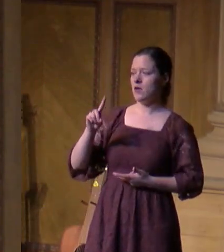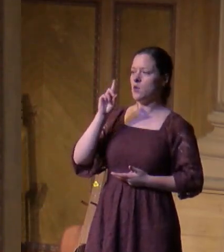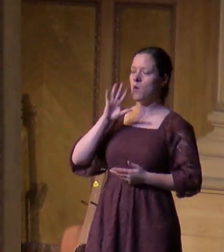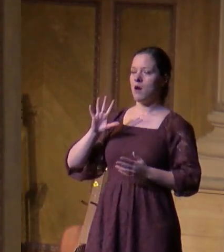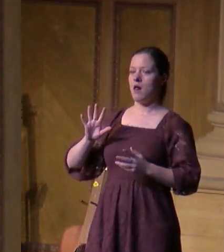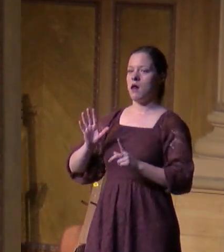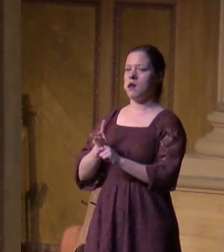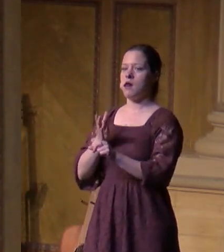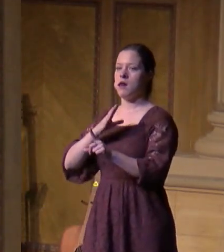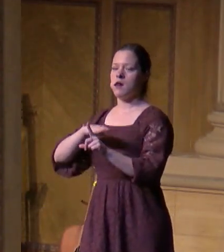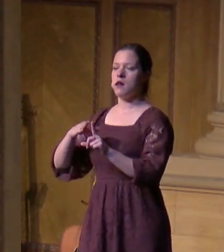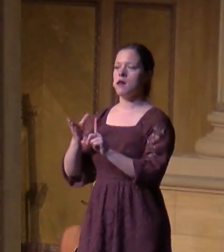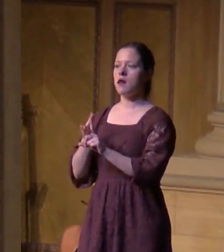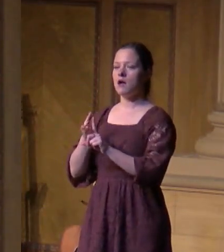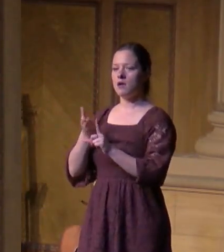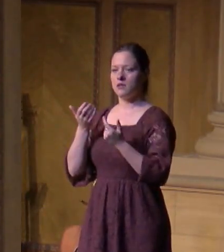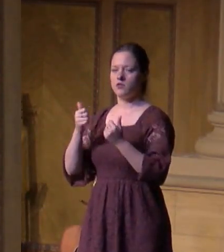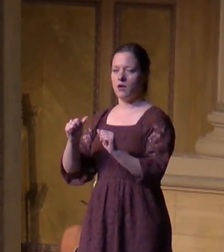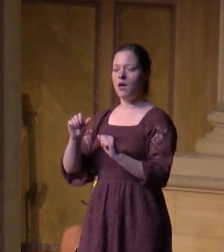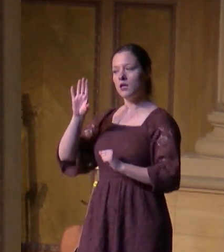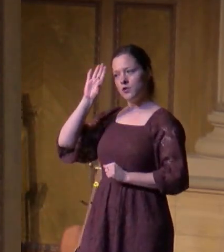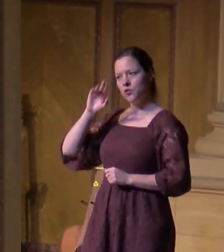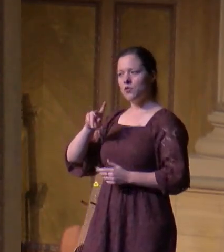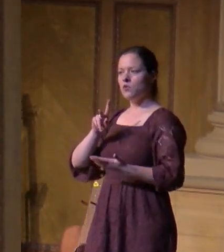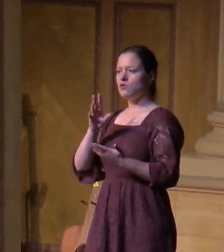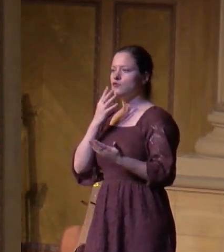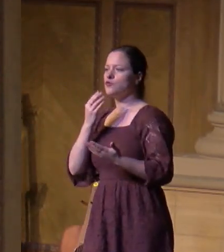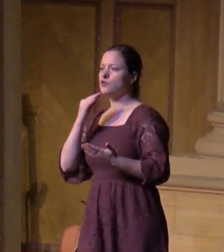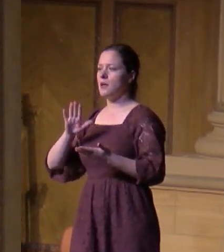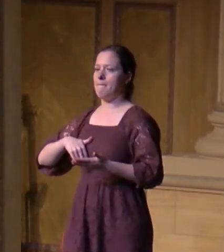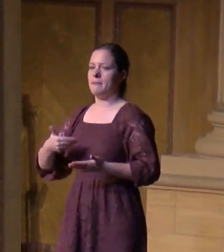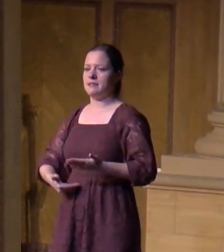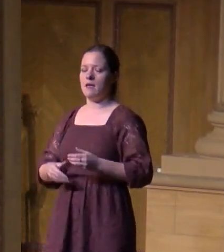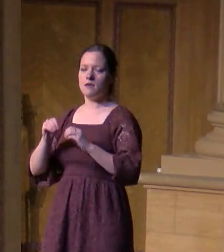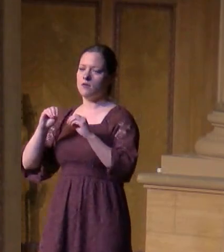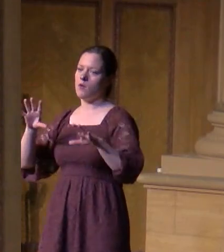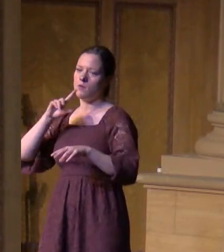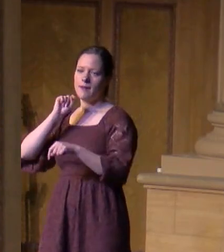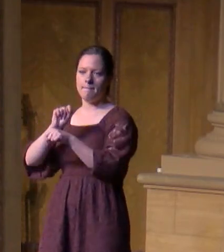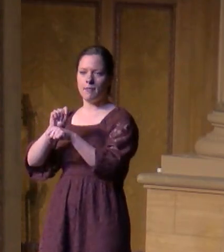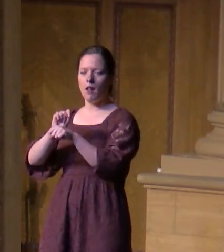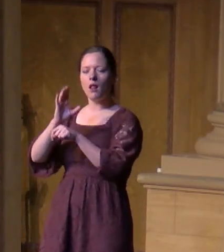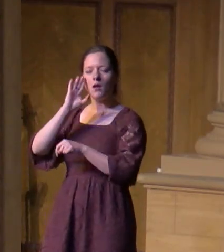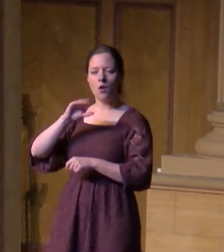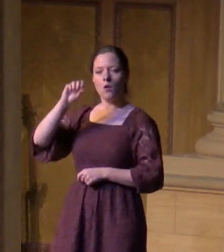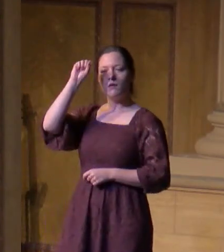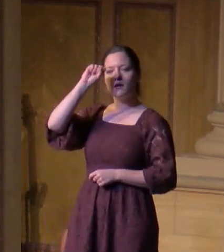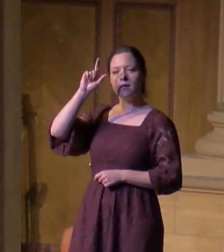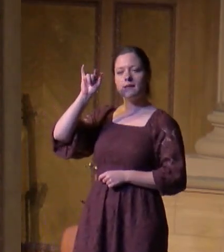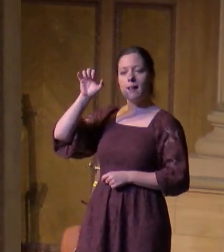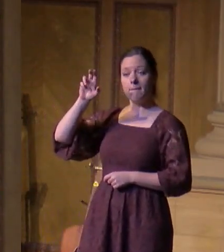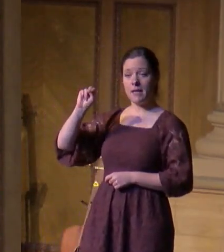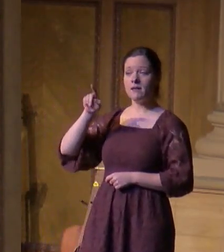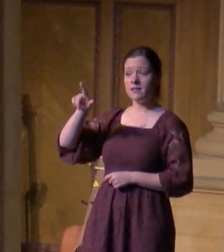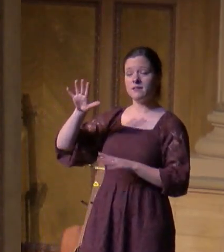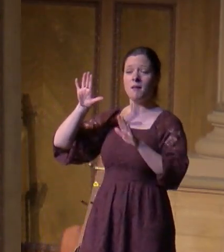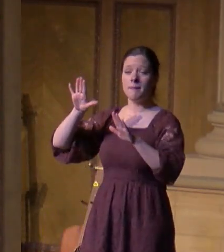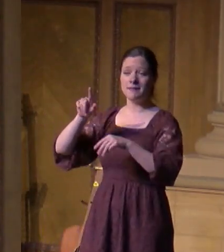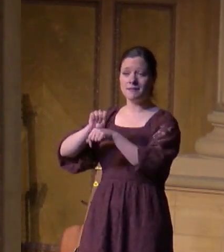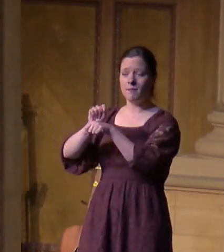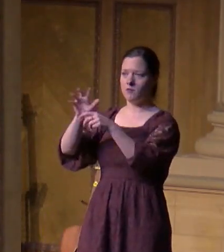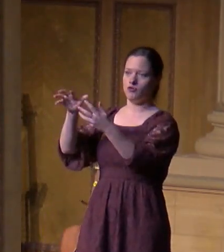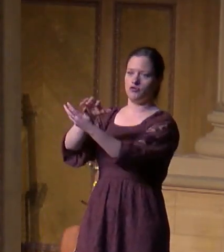He knew that the Jews were upset over the fact that they didn't have a temple anymore. Solomon's great temple had been destroyed and it was a big part of their national identity.